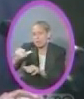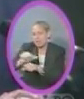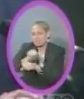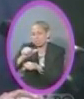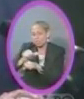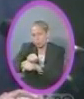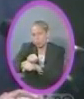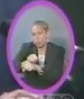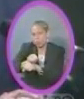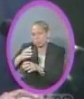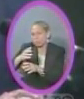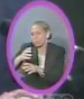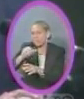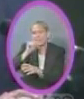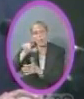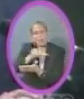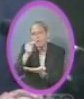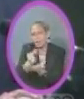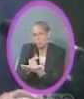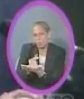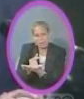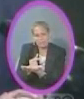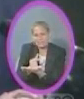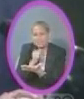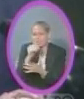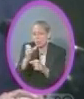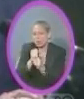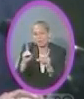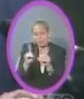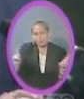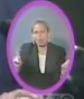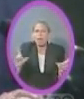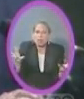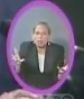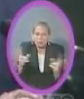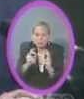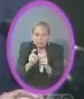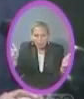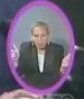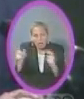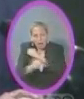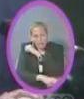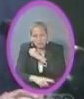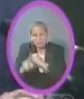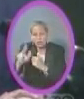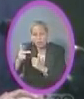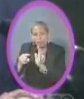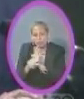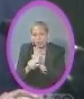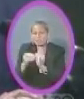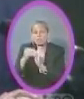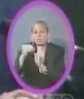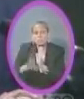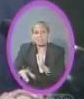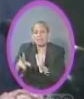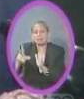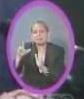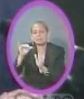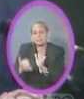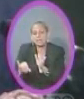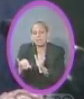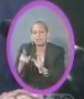course exam, students do not graduate. They do not earn a diploma. That is, I think, the most severe consequence. In third grade, as you know, the students have to sit for, it